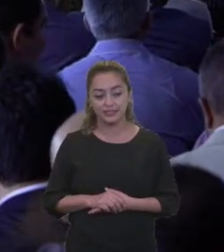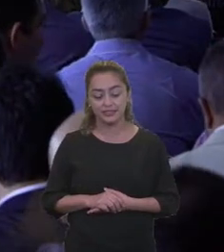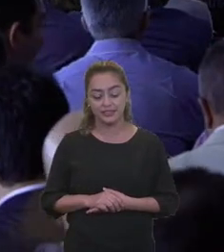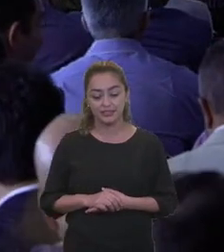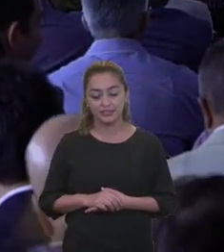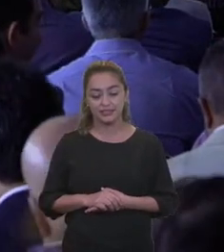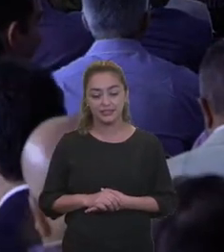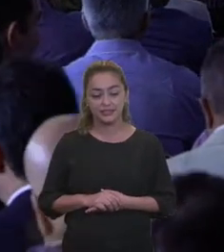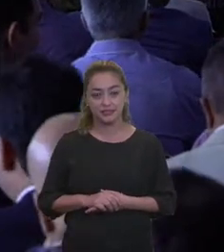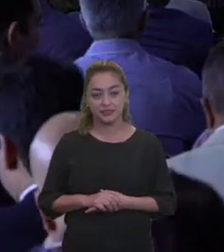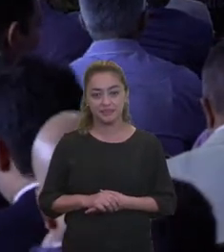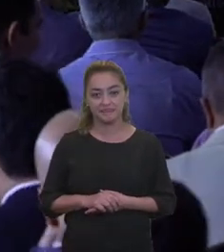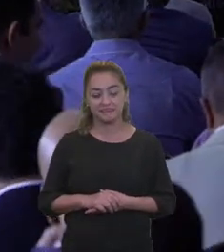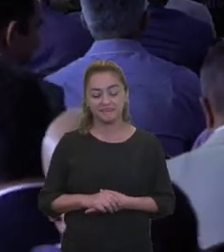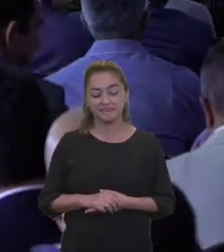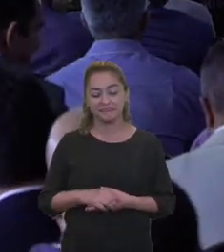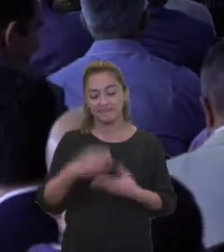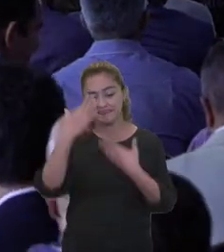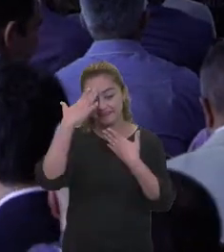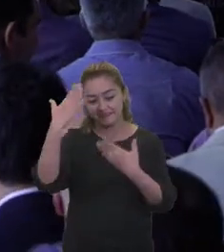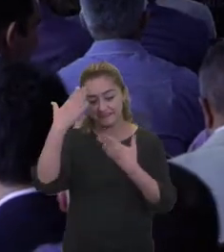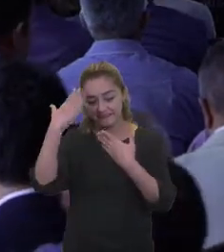much. It really is my pleasure to be here.